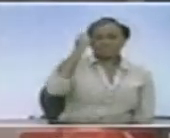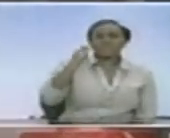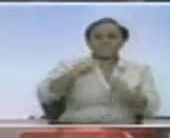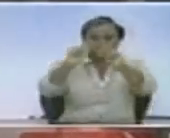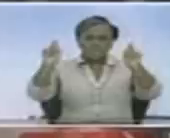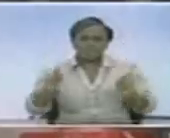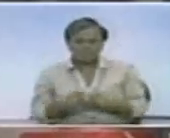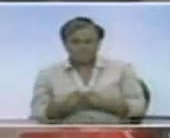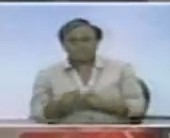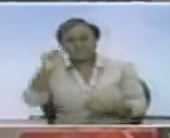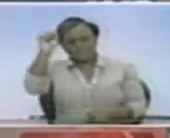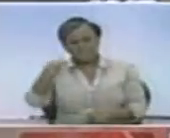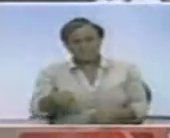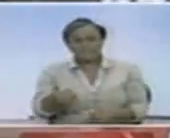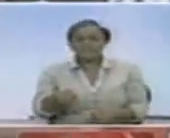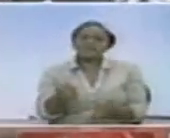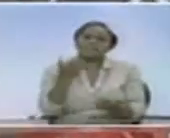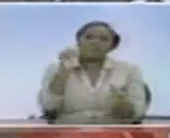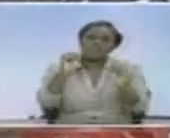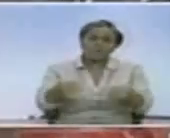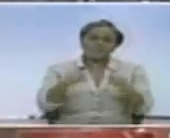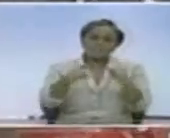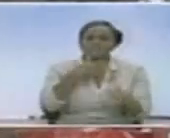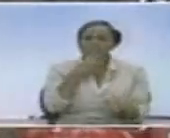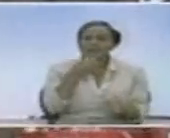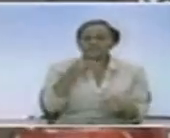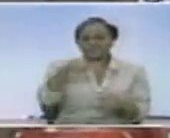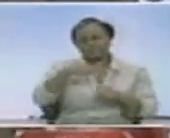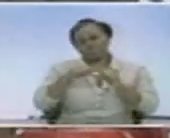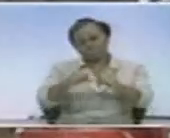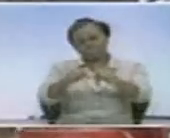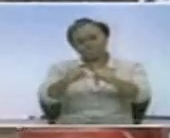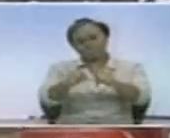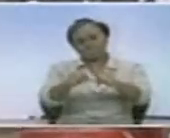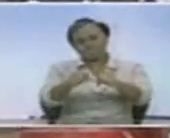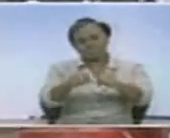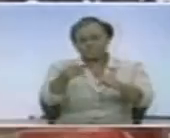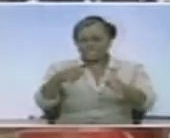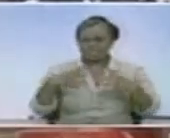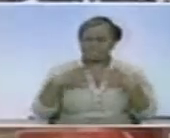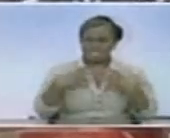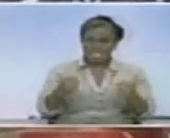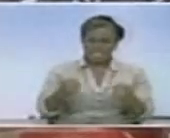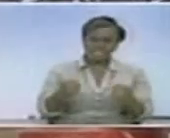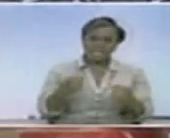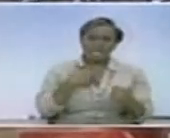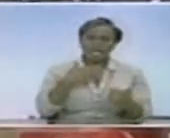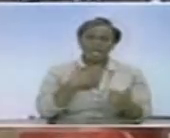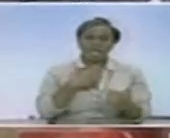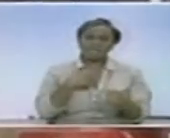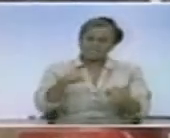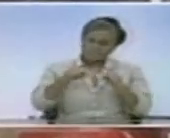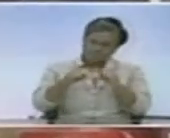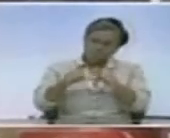tribalism, yes. And what makes this man keep going on? He's like the Energizer Bunny. What keeps